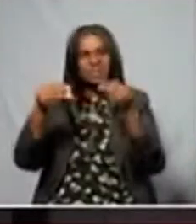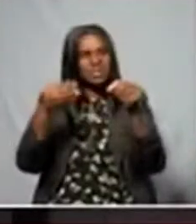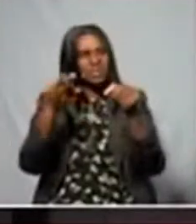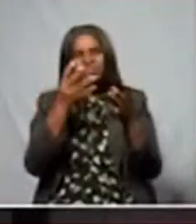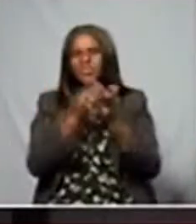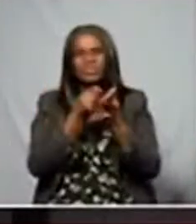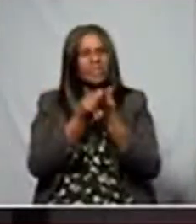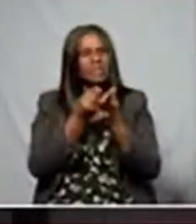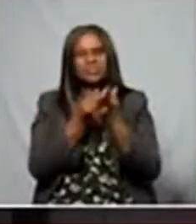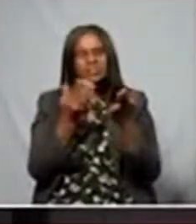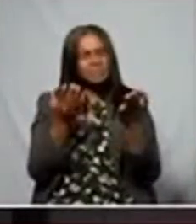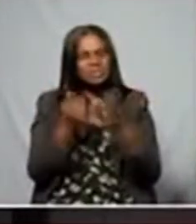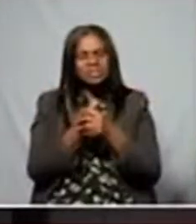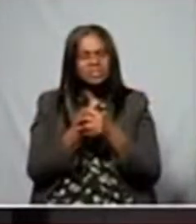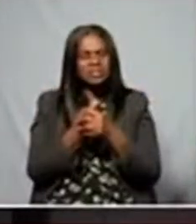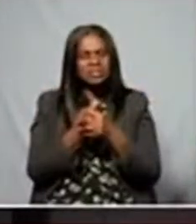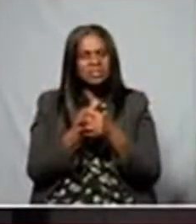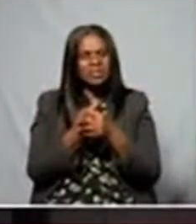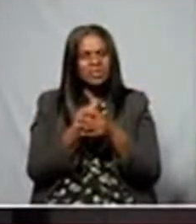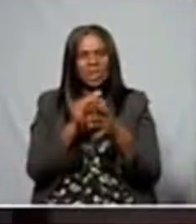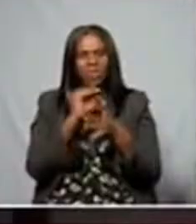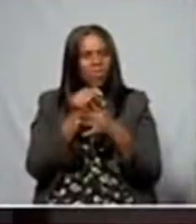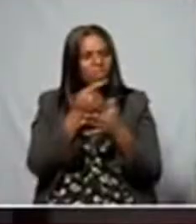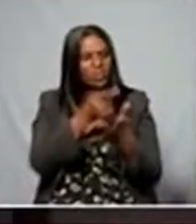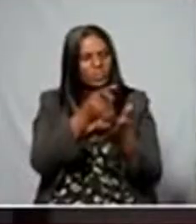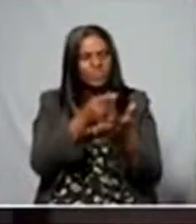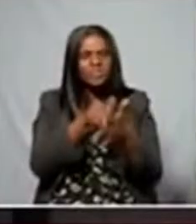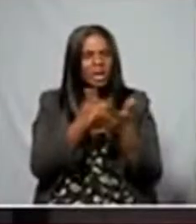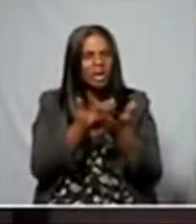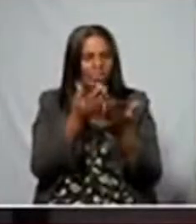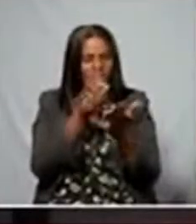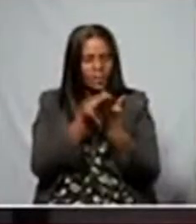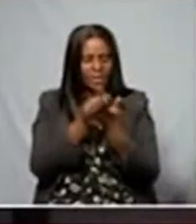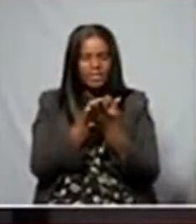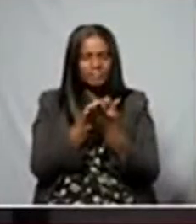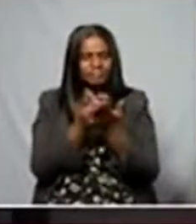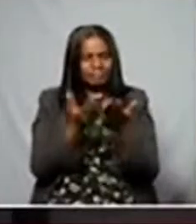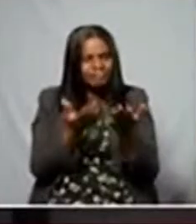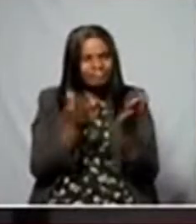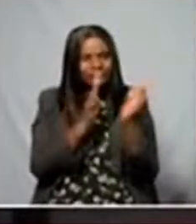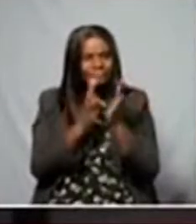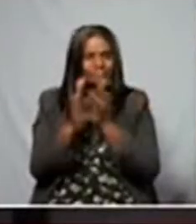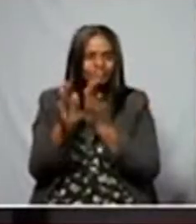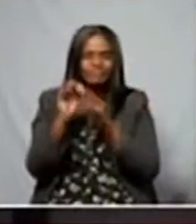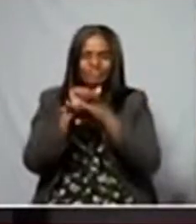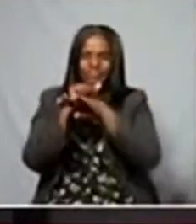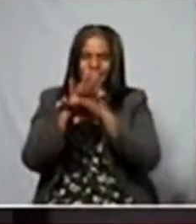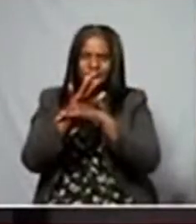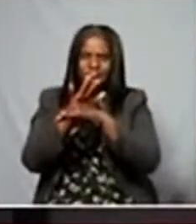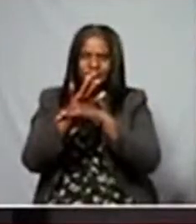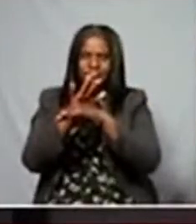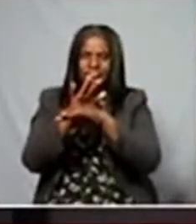or this is how the money was supposed to be, the money was sent by maybe